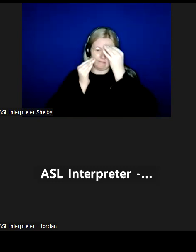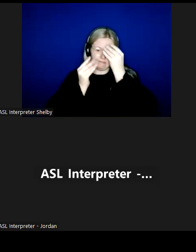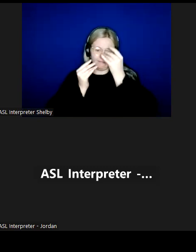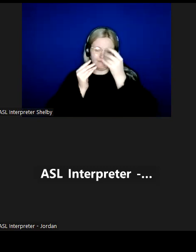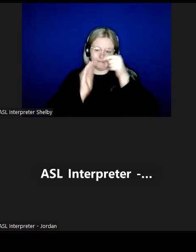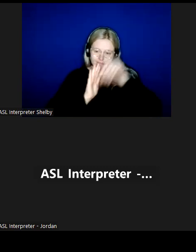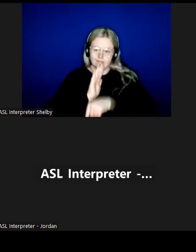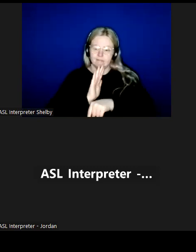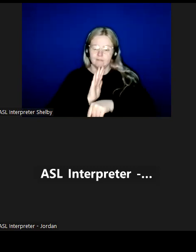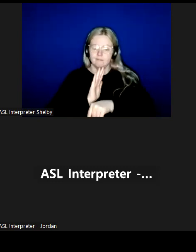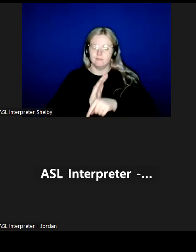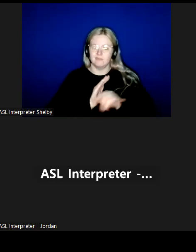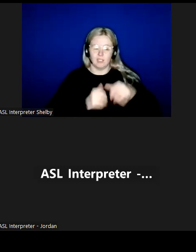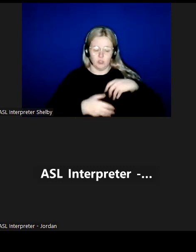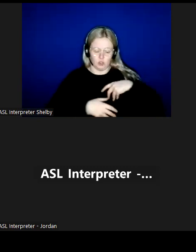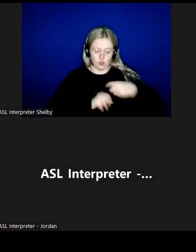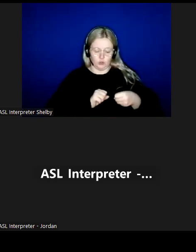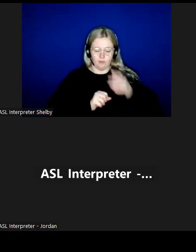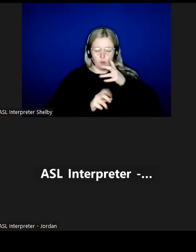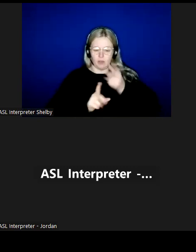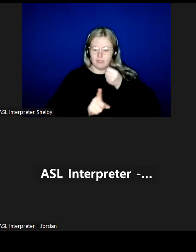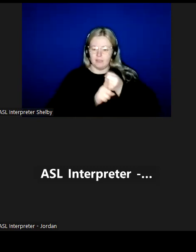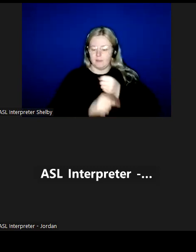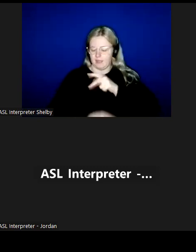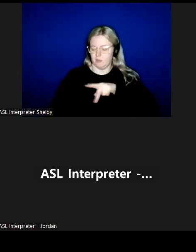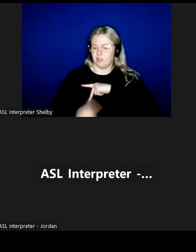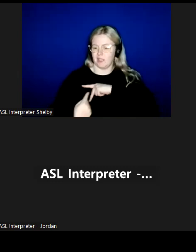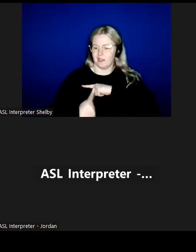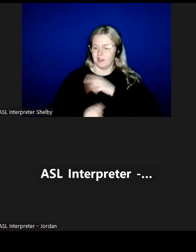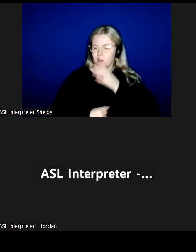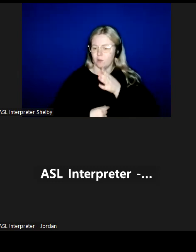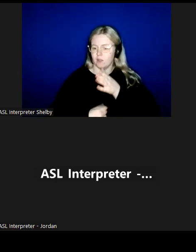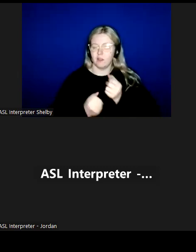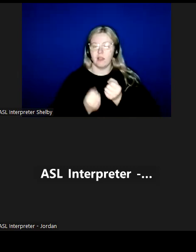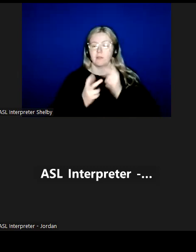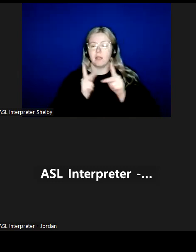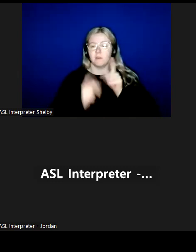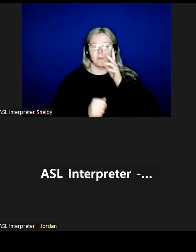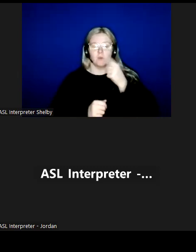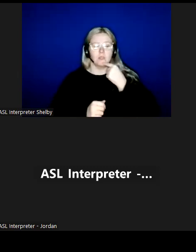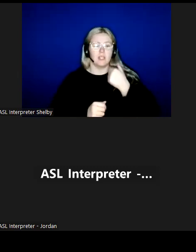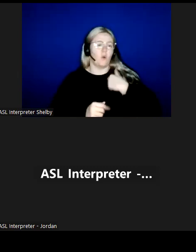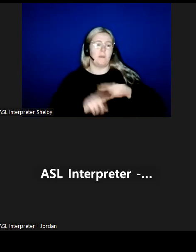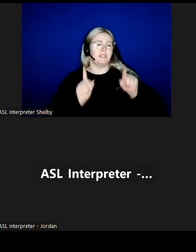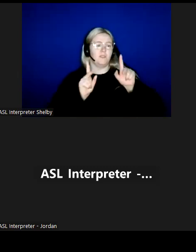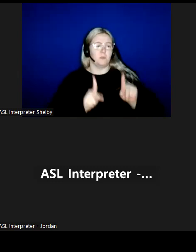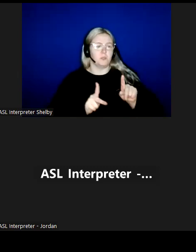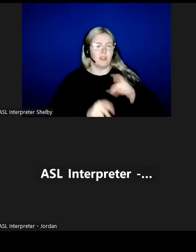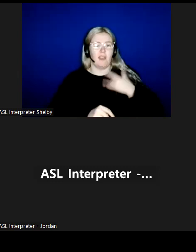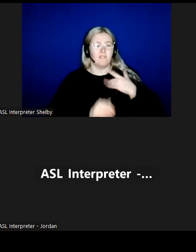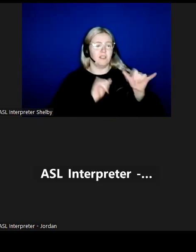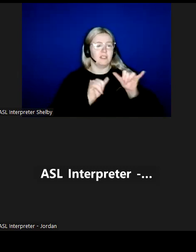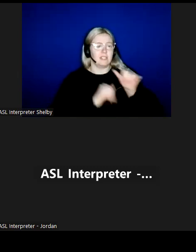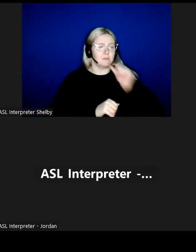it affects our personalities. Like, I often will hear people say, I'm not the same person anymore. Like, I don't feel the same in a